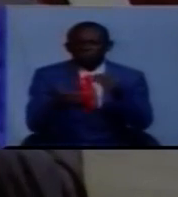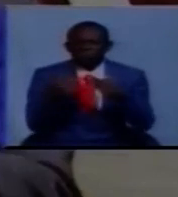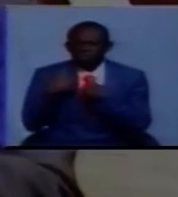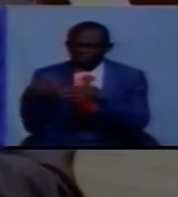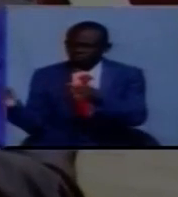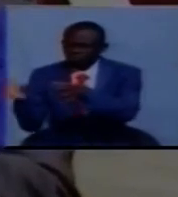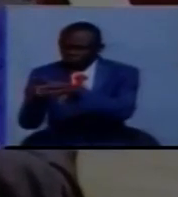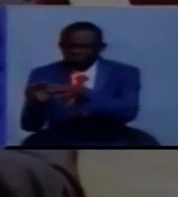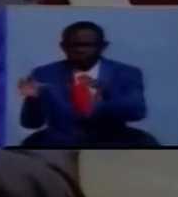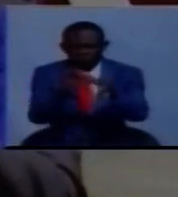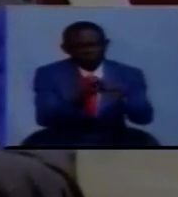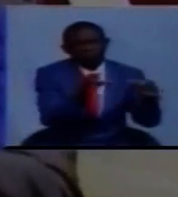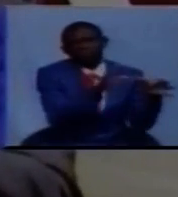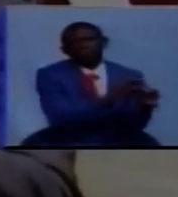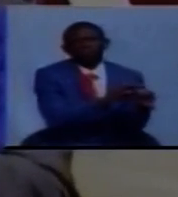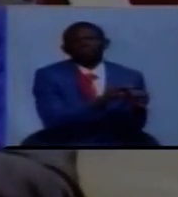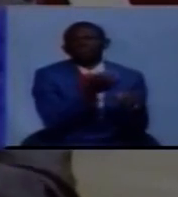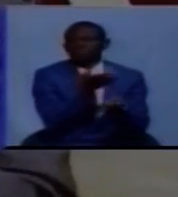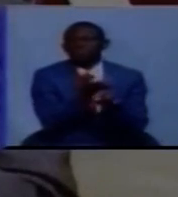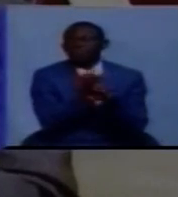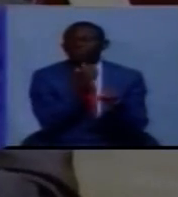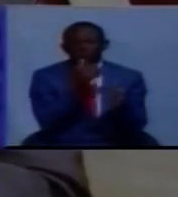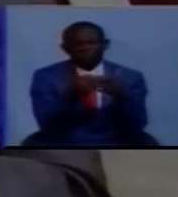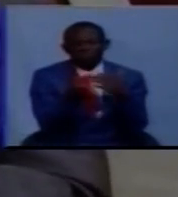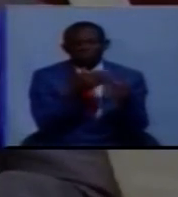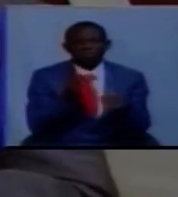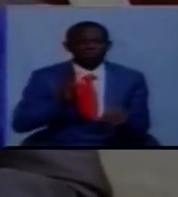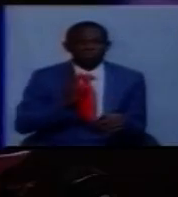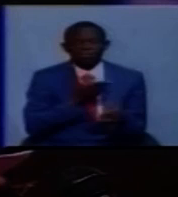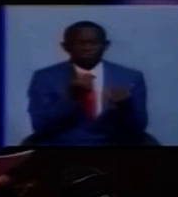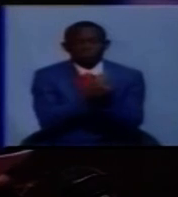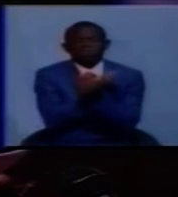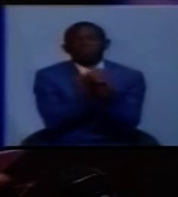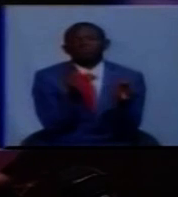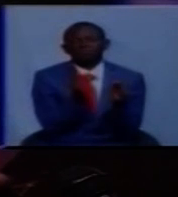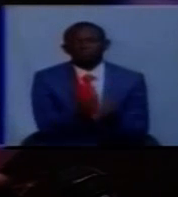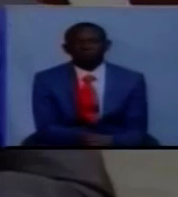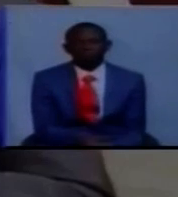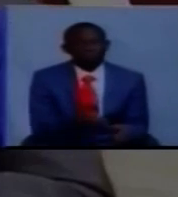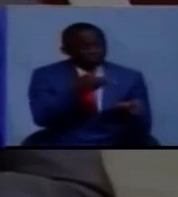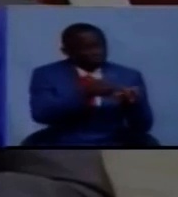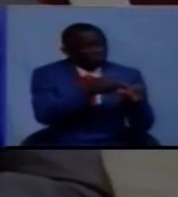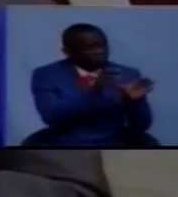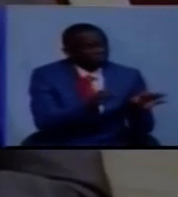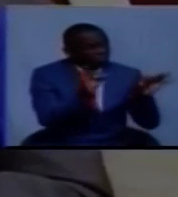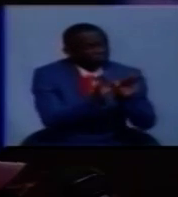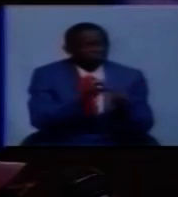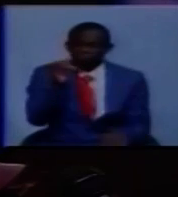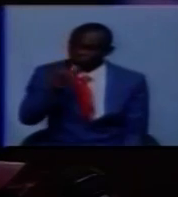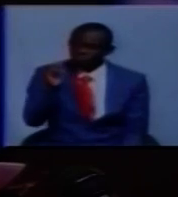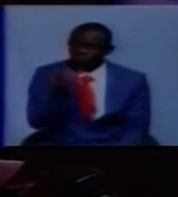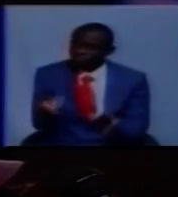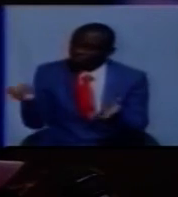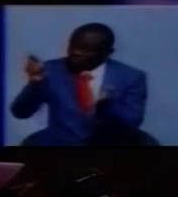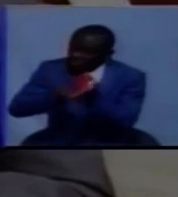why we are addressing the issue to see that this does not happen again. Fuel is very sensitive. Oh, exactly, very, very, very. Should this happen